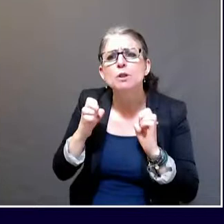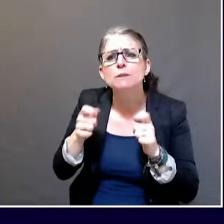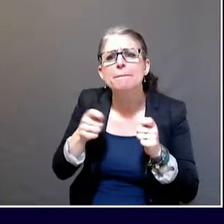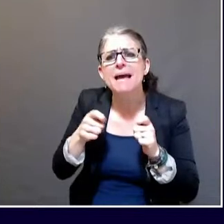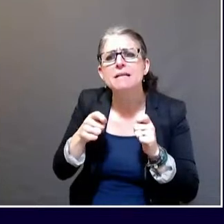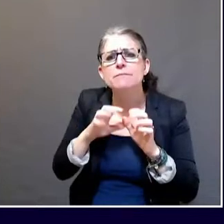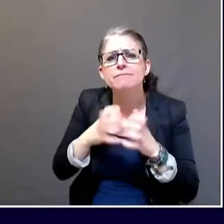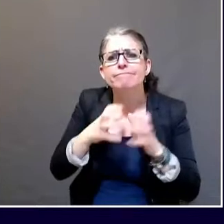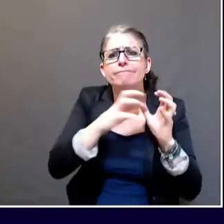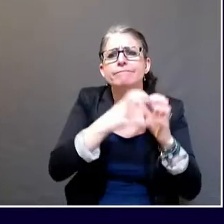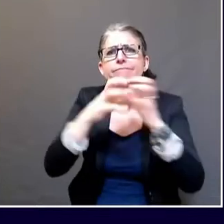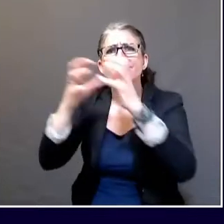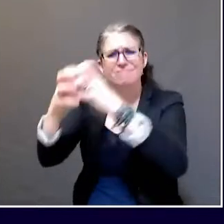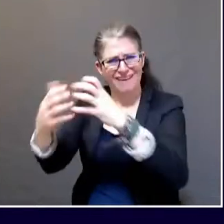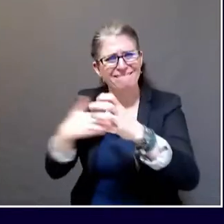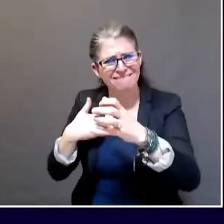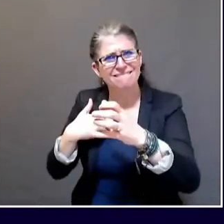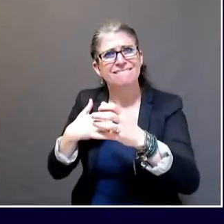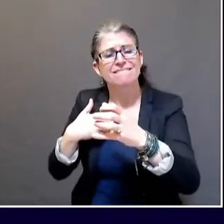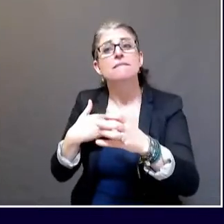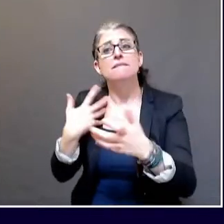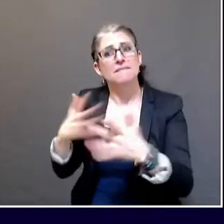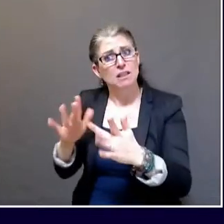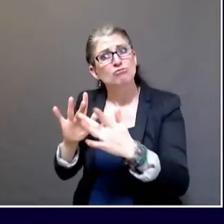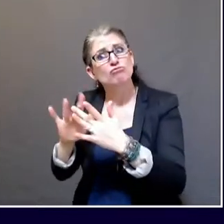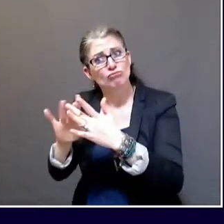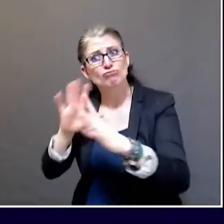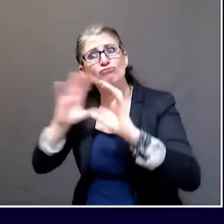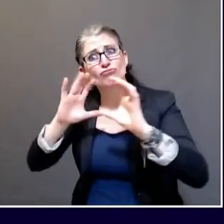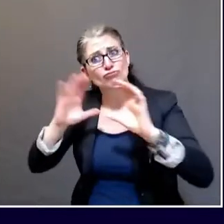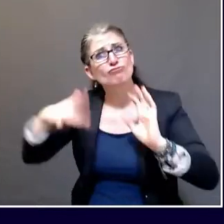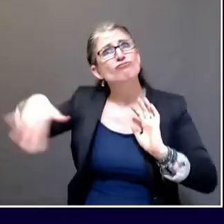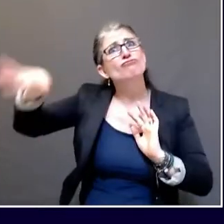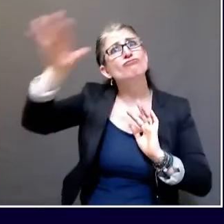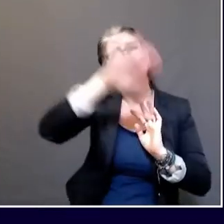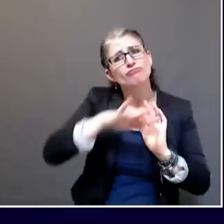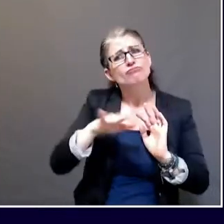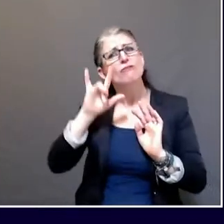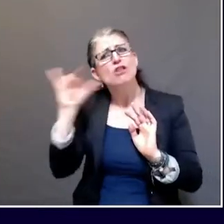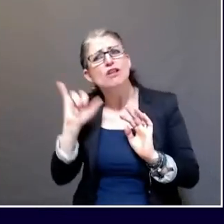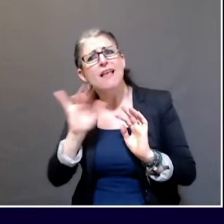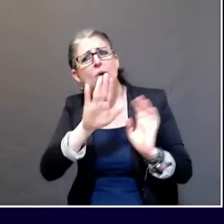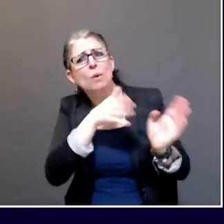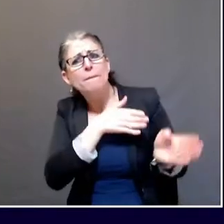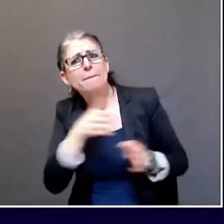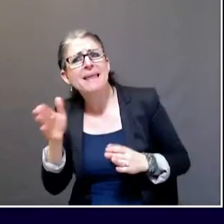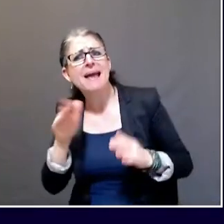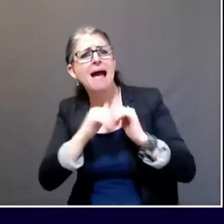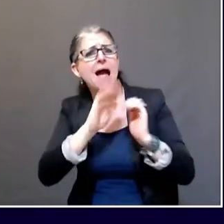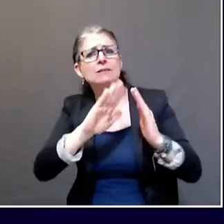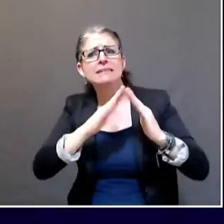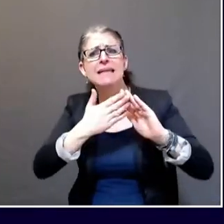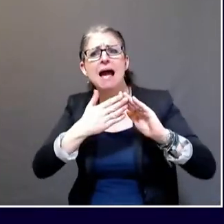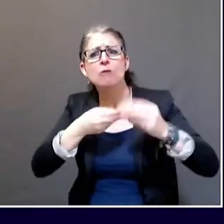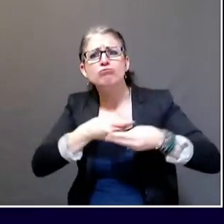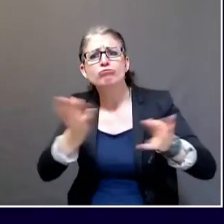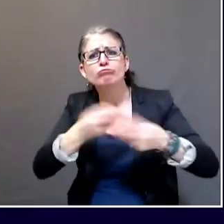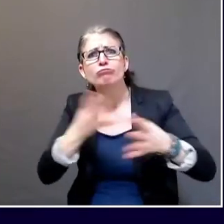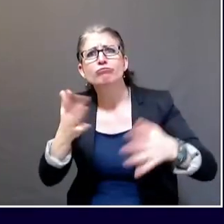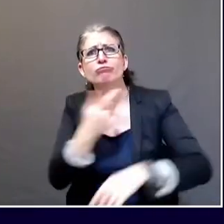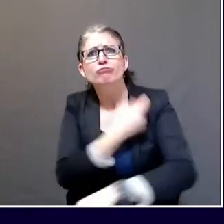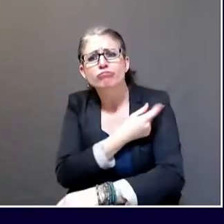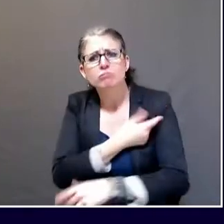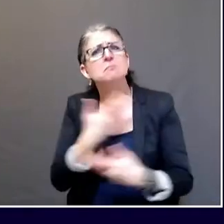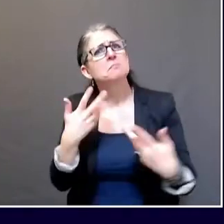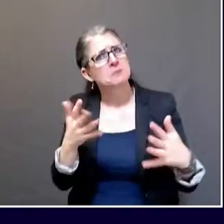on, how we could be working together. And I've kept in daily contact with Director Rogers at MEMA,